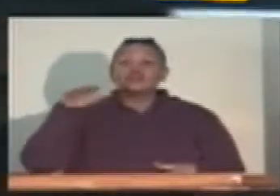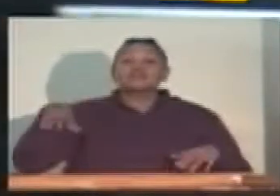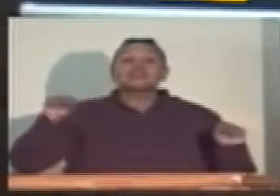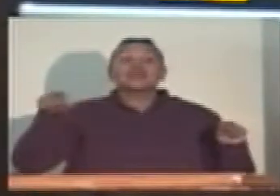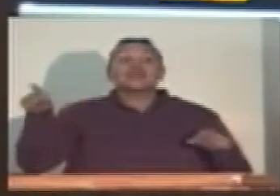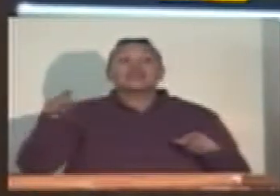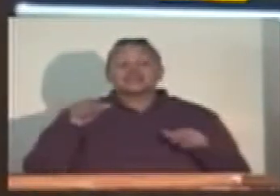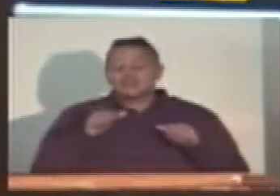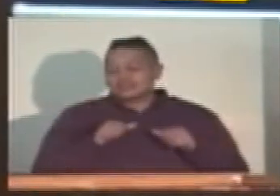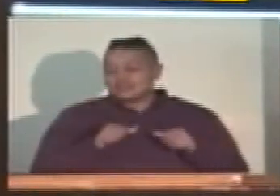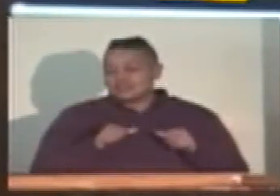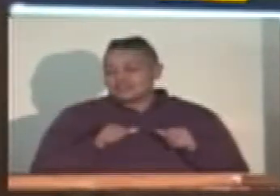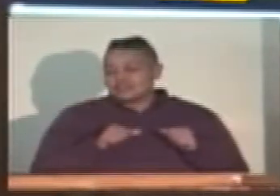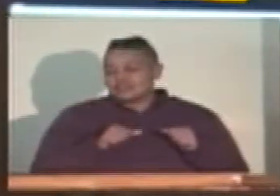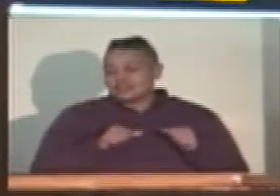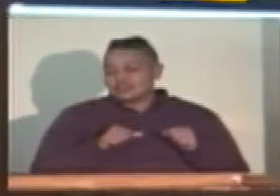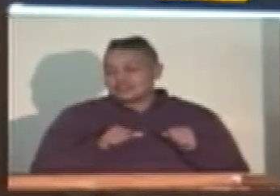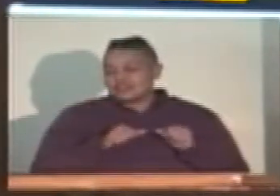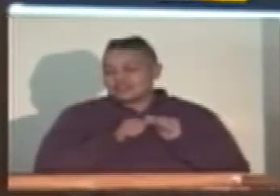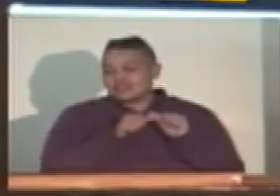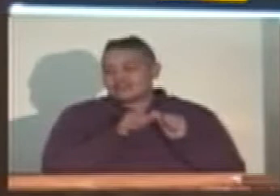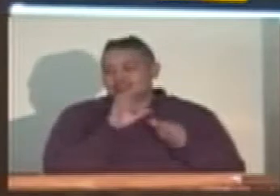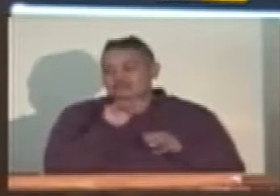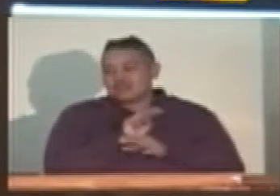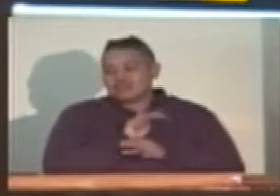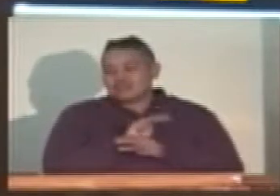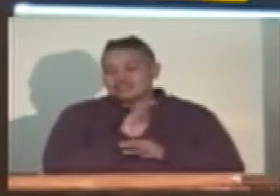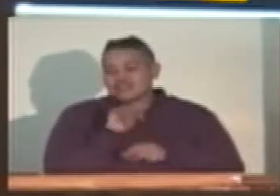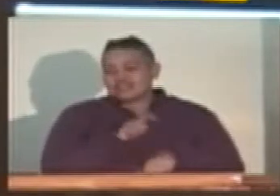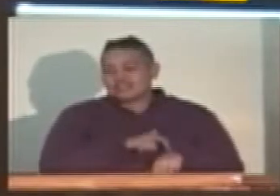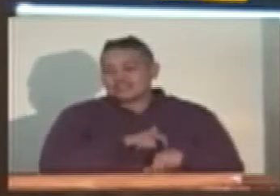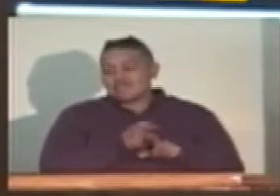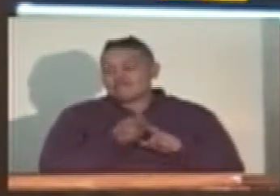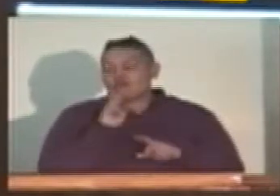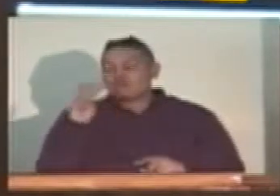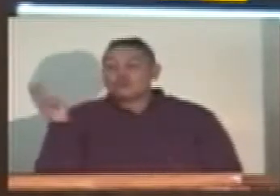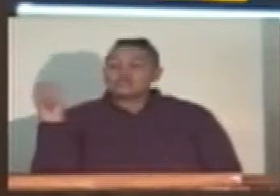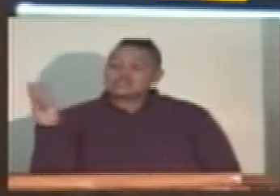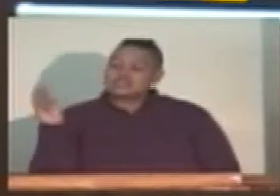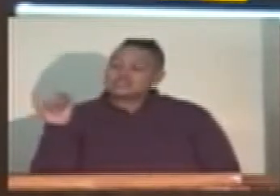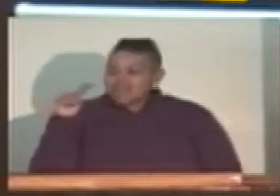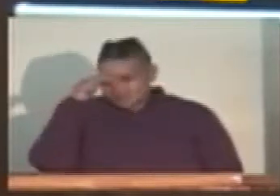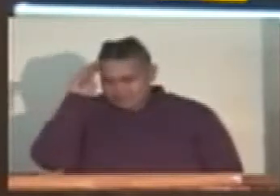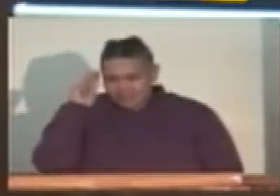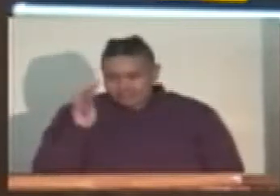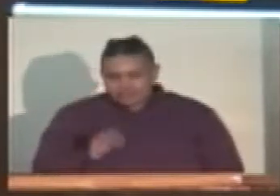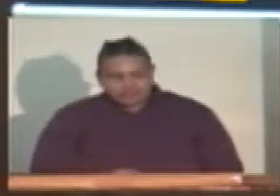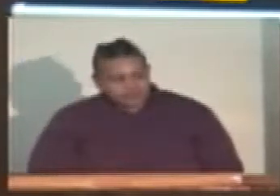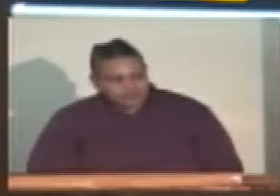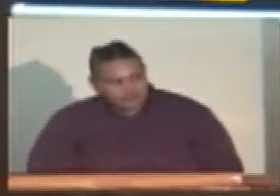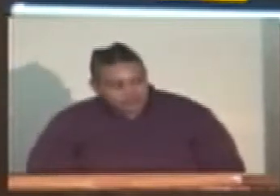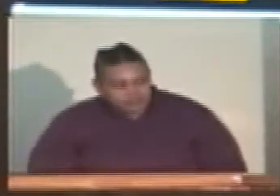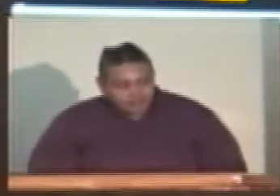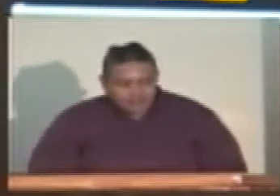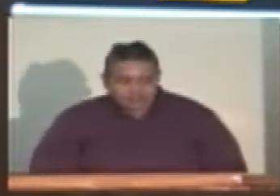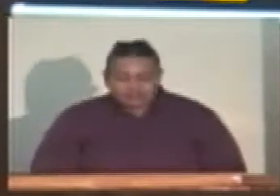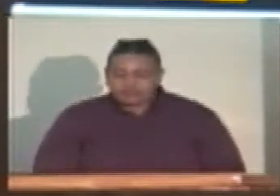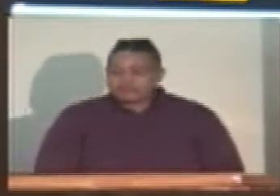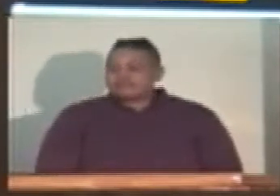by the minister at that time from Western St. Mary.